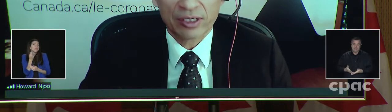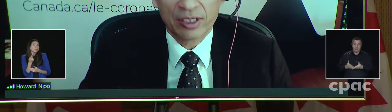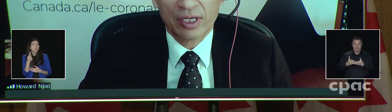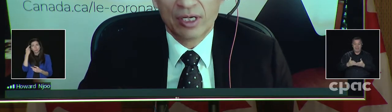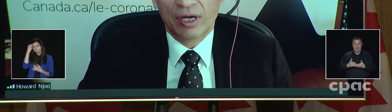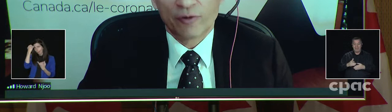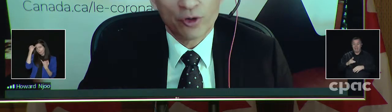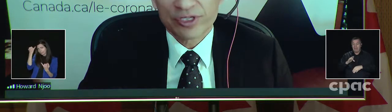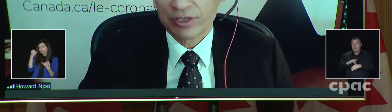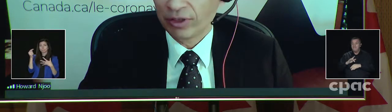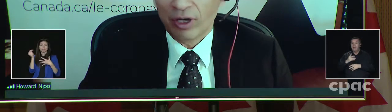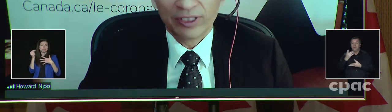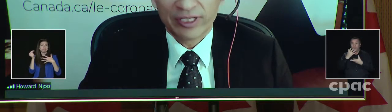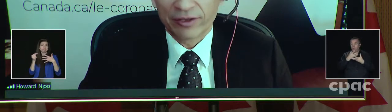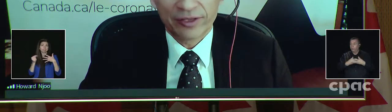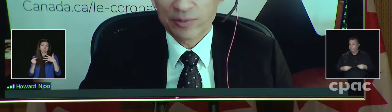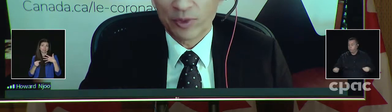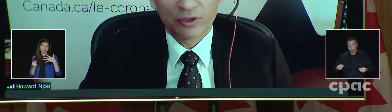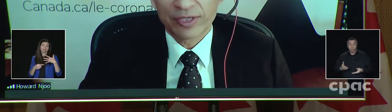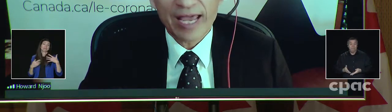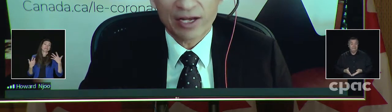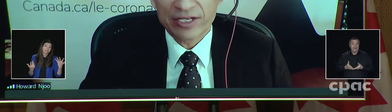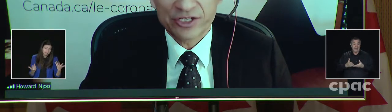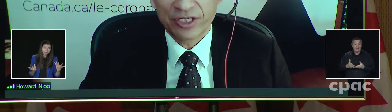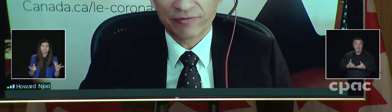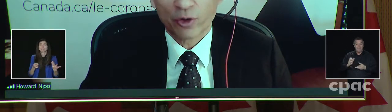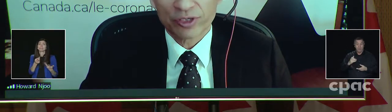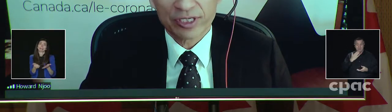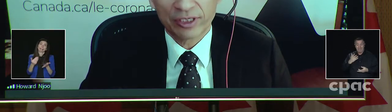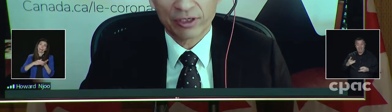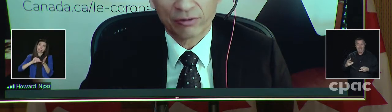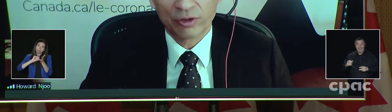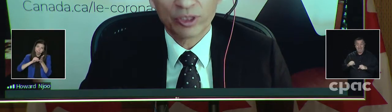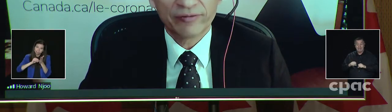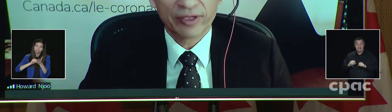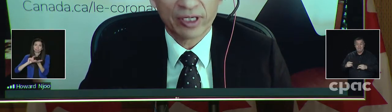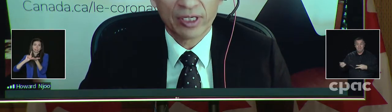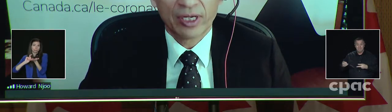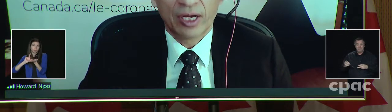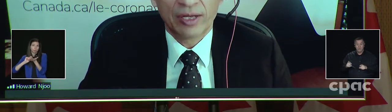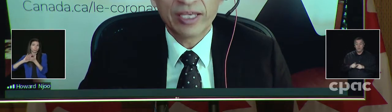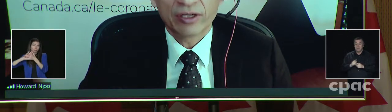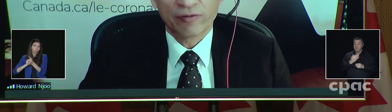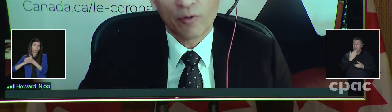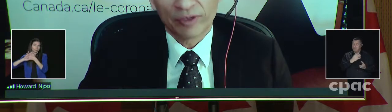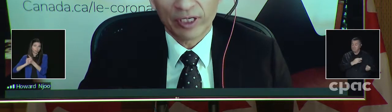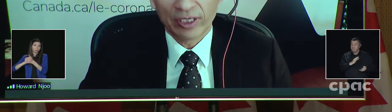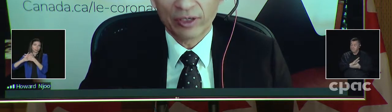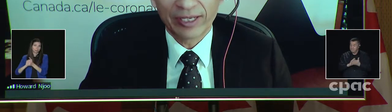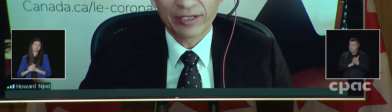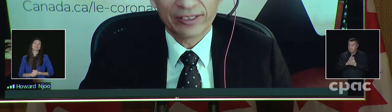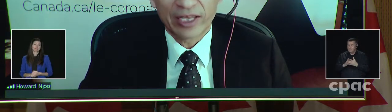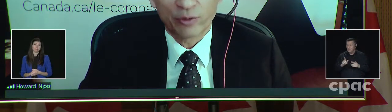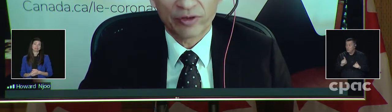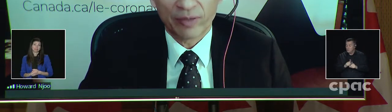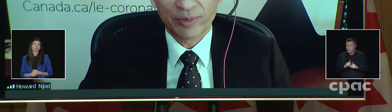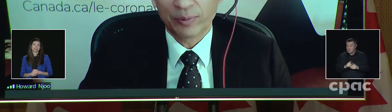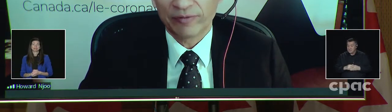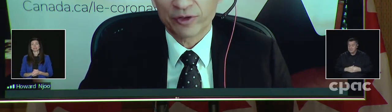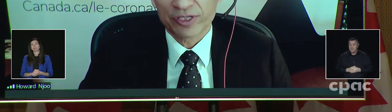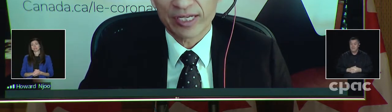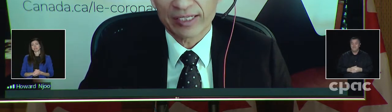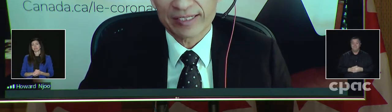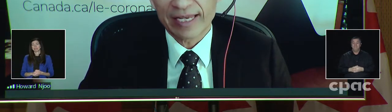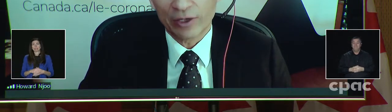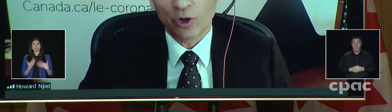And then, of course, all the other things, but good hand hygiene, of course, don't even think of hopefully, getting together with people